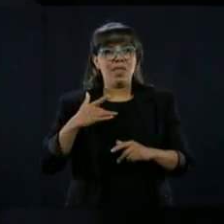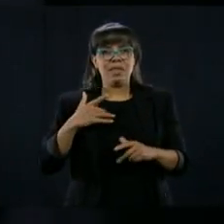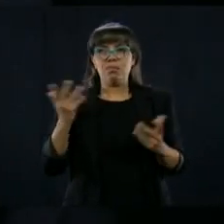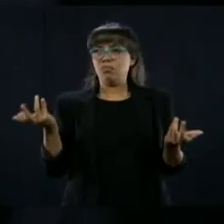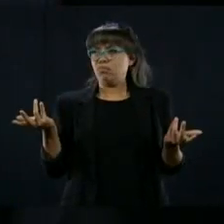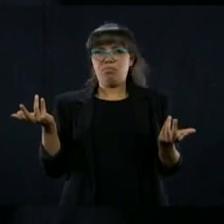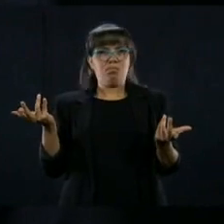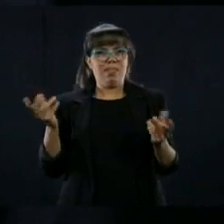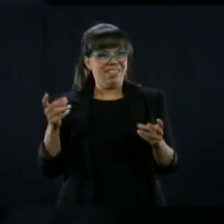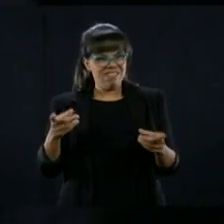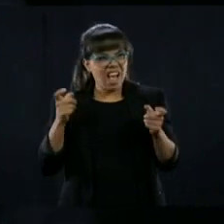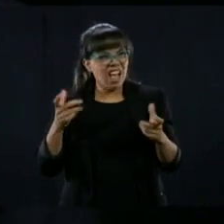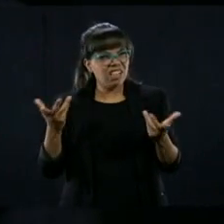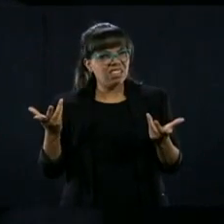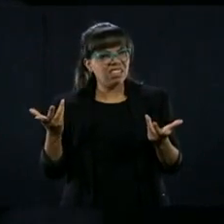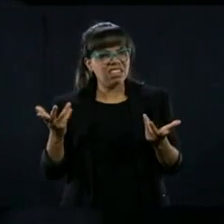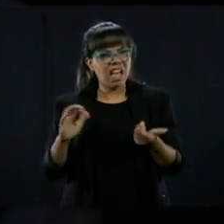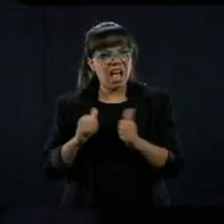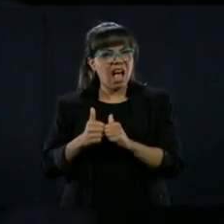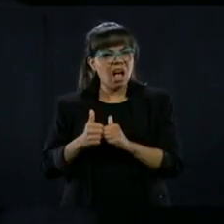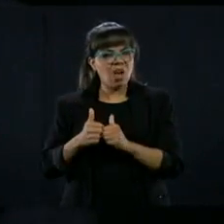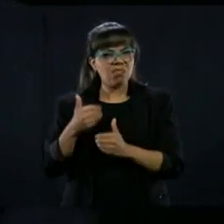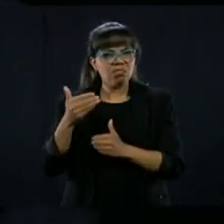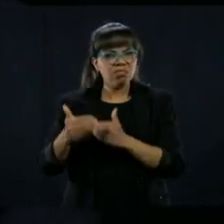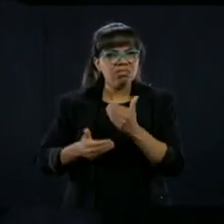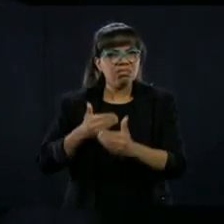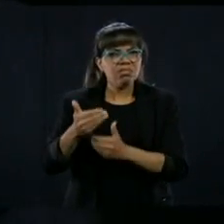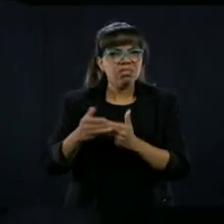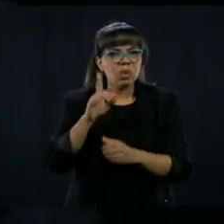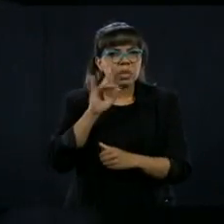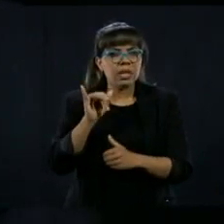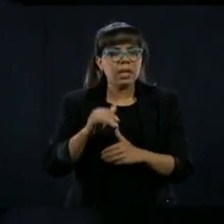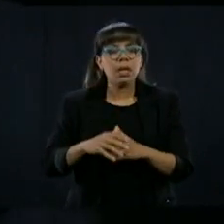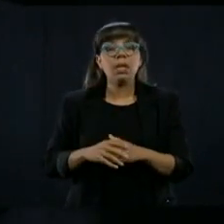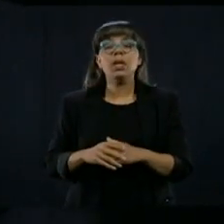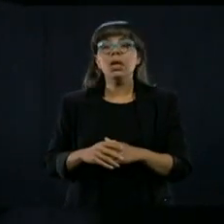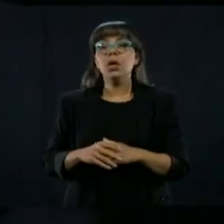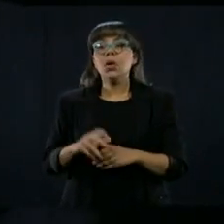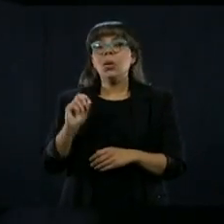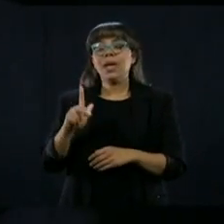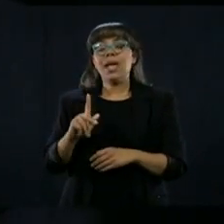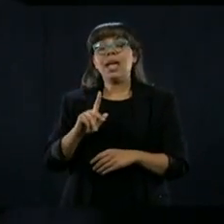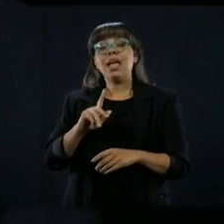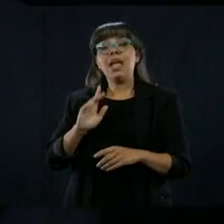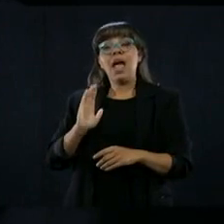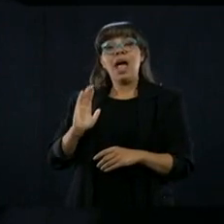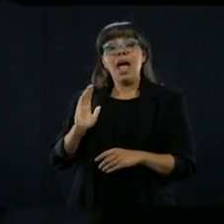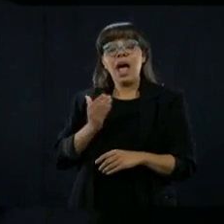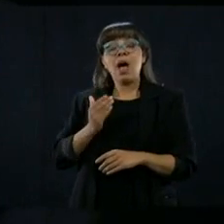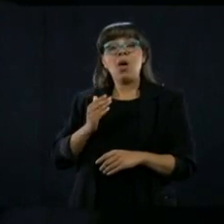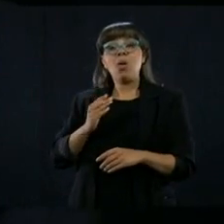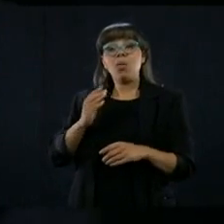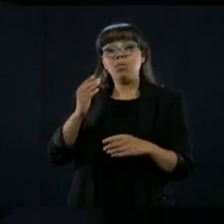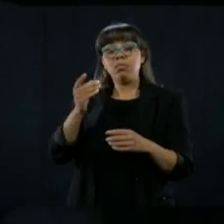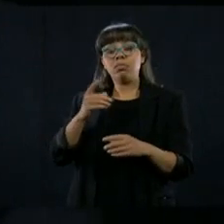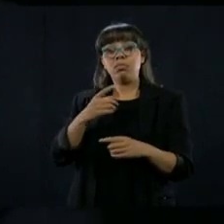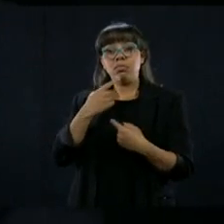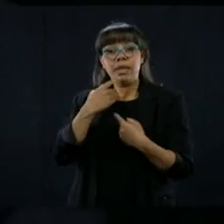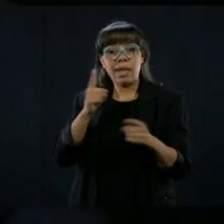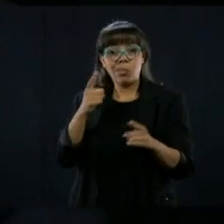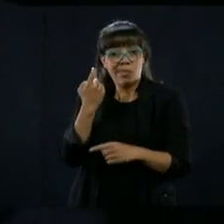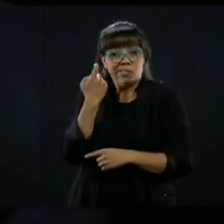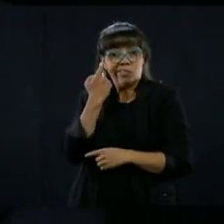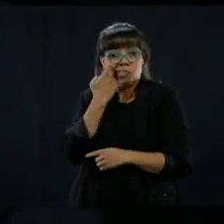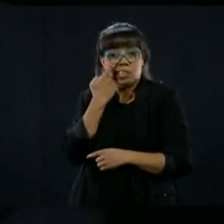was the idea when we tabled those plans, was to give the people the time to digest, to